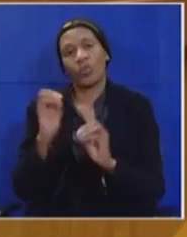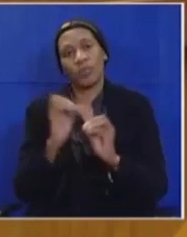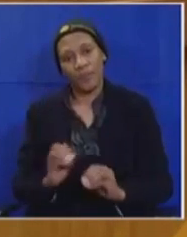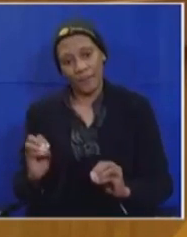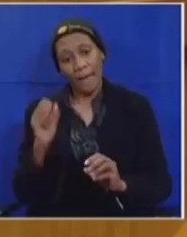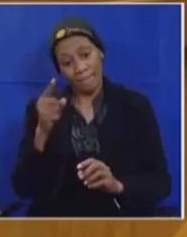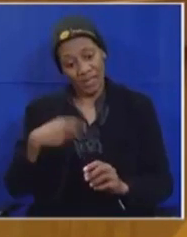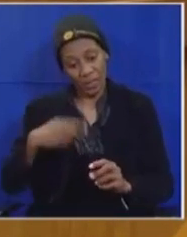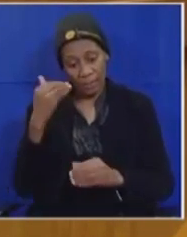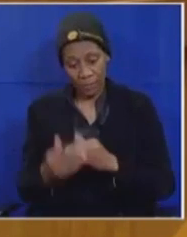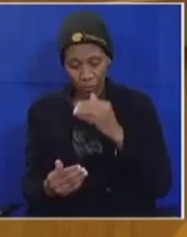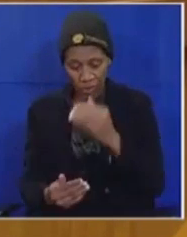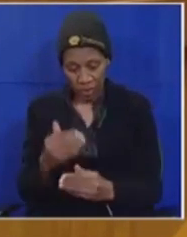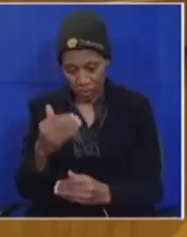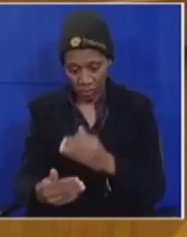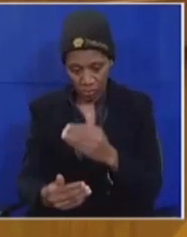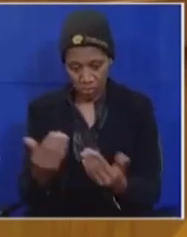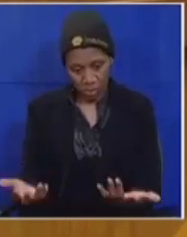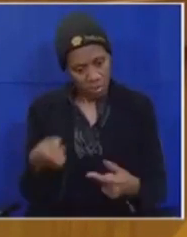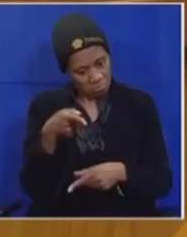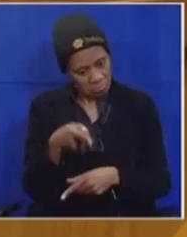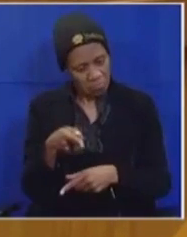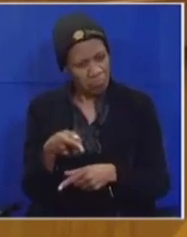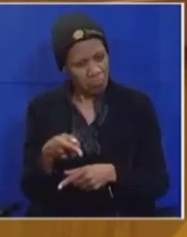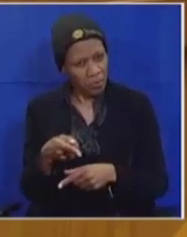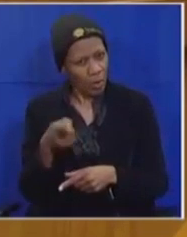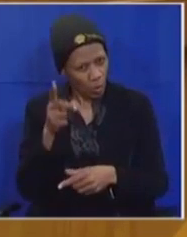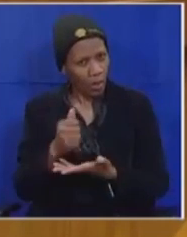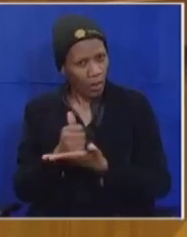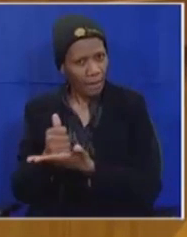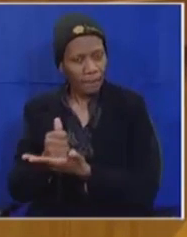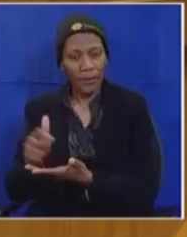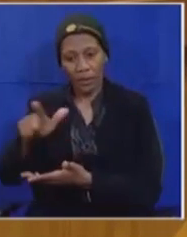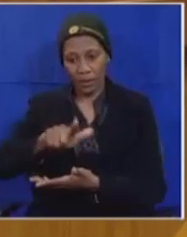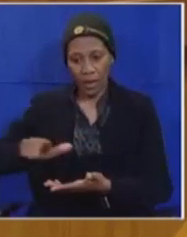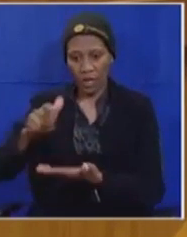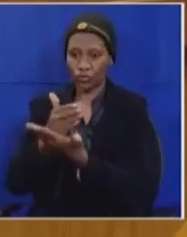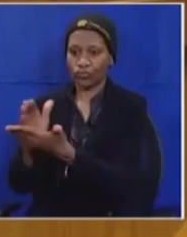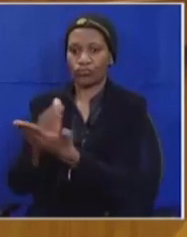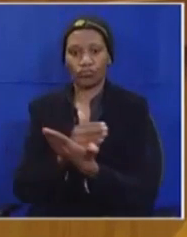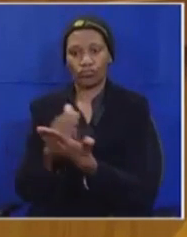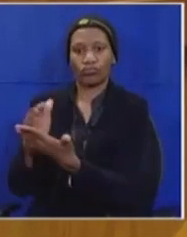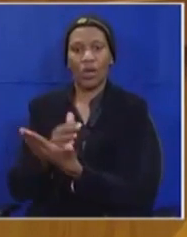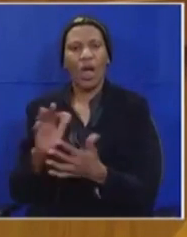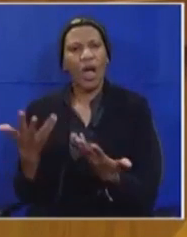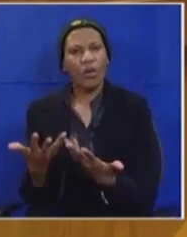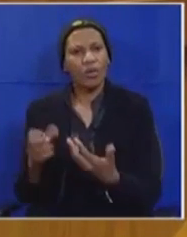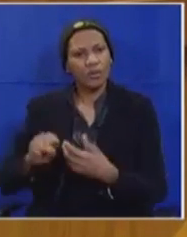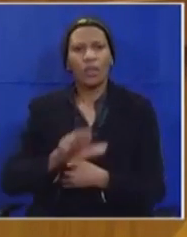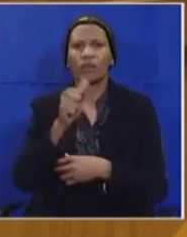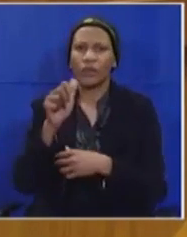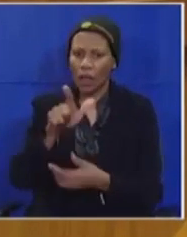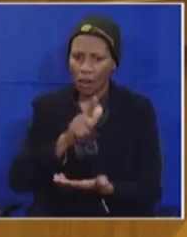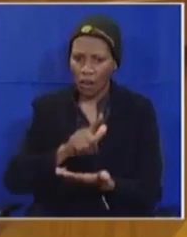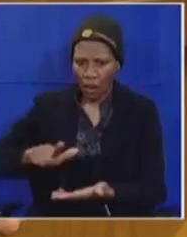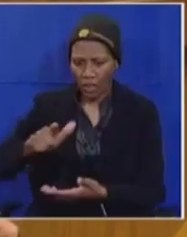of seeking to effect land reform in our country through going through the length and the